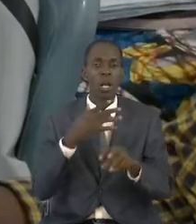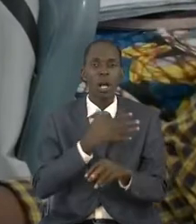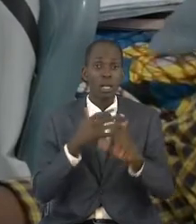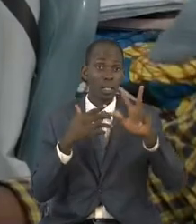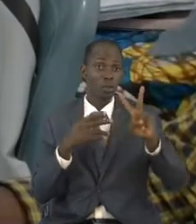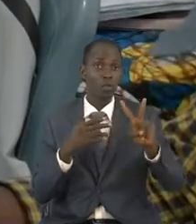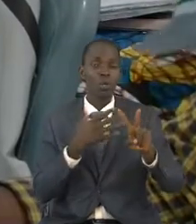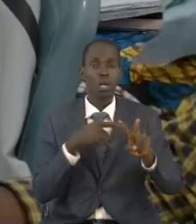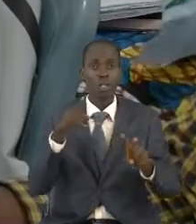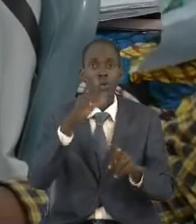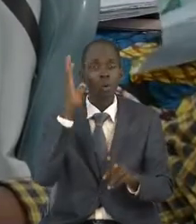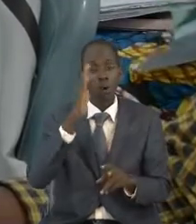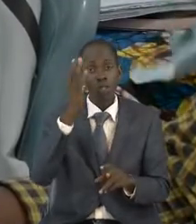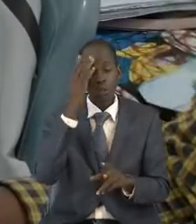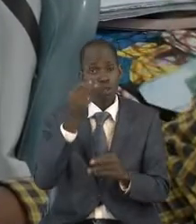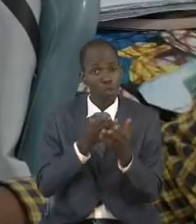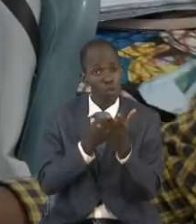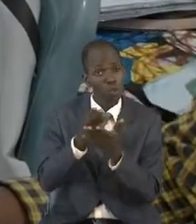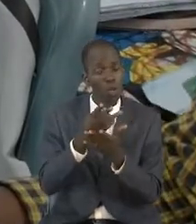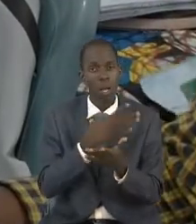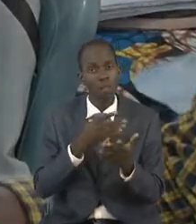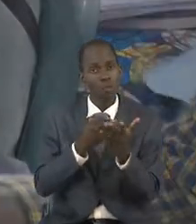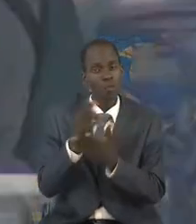the truth shall make you free.